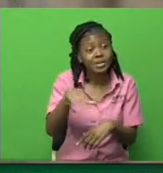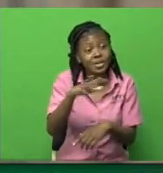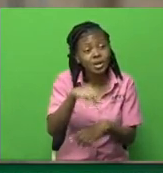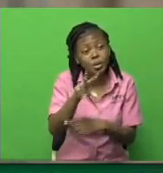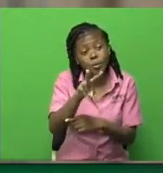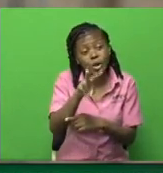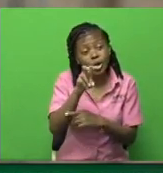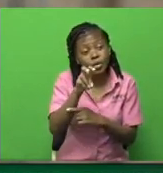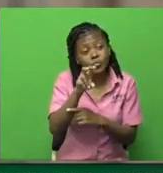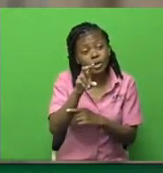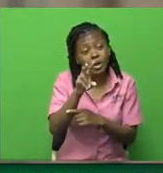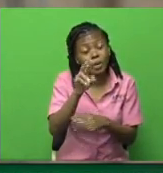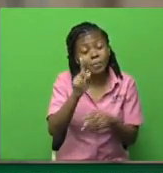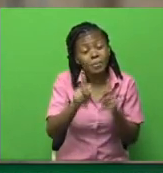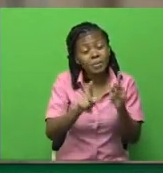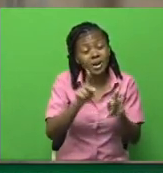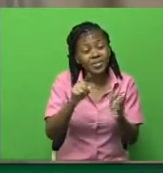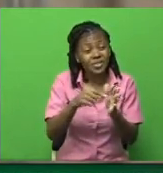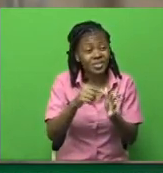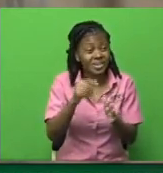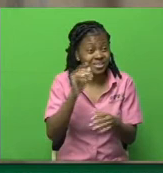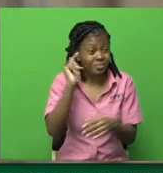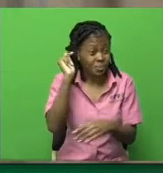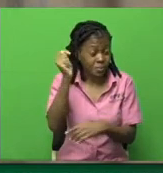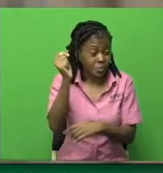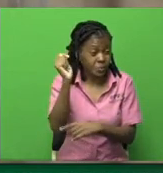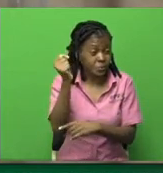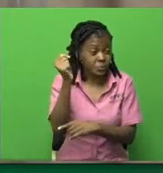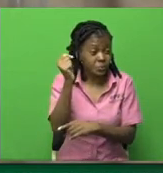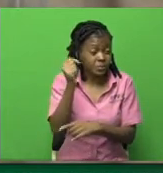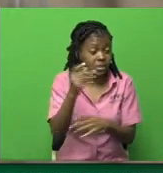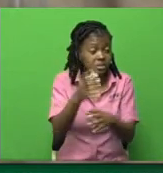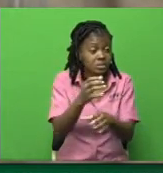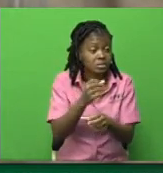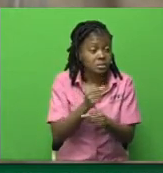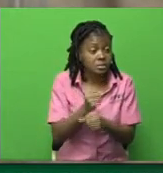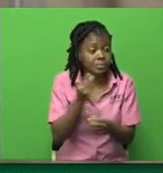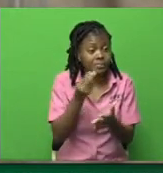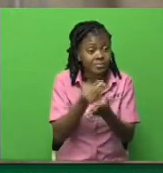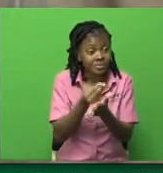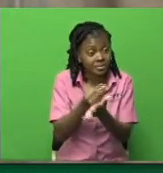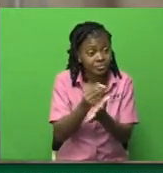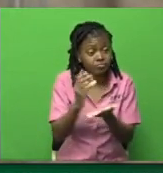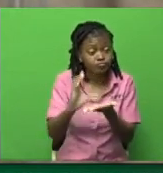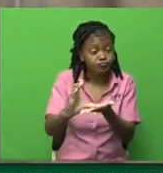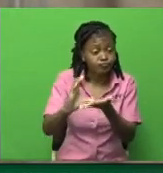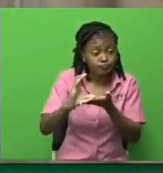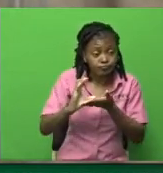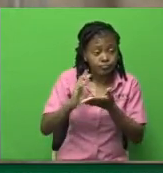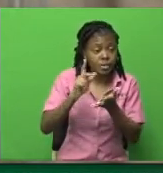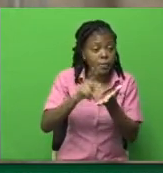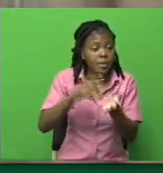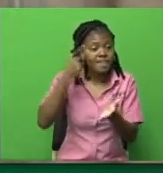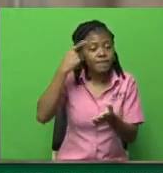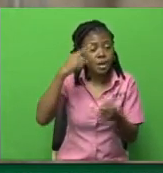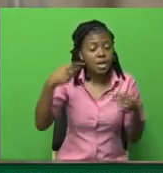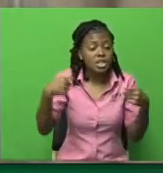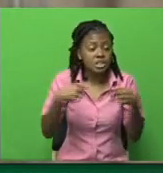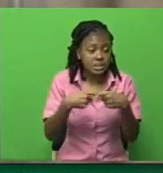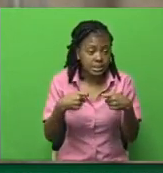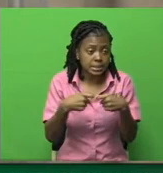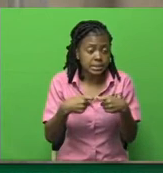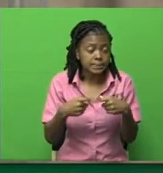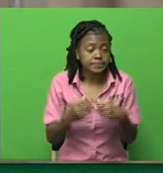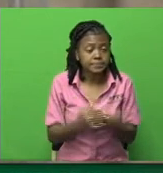000 persons in this country they receive a rebate as it relates to electricity Mr